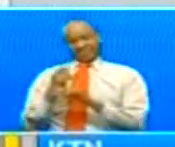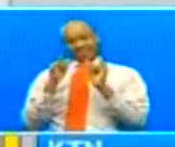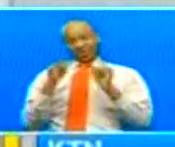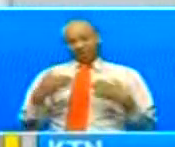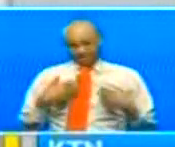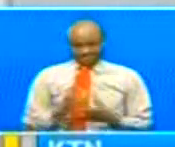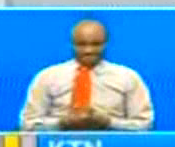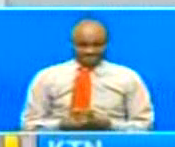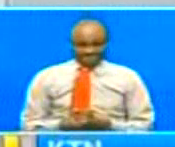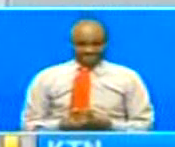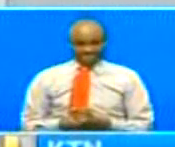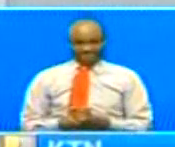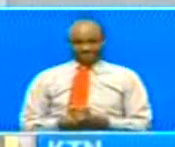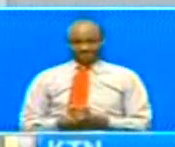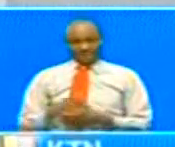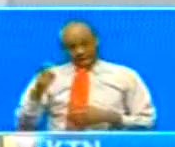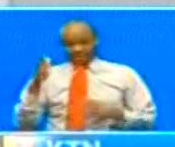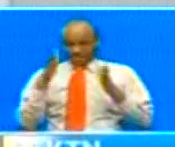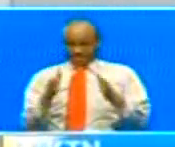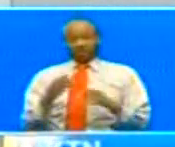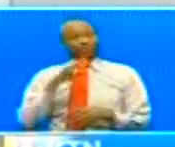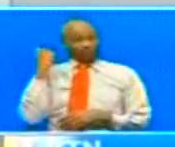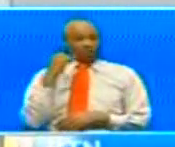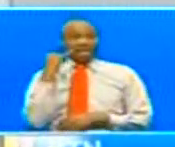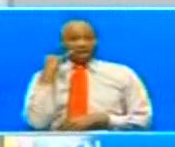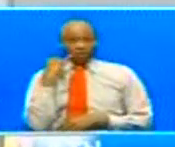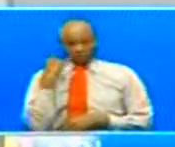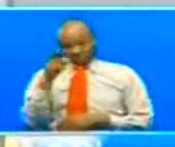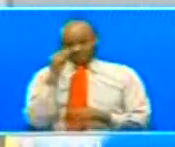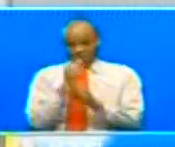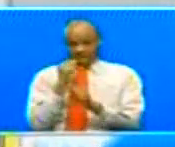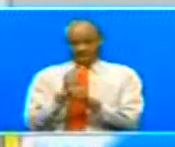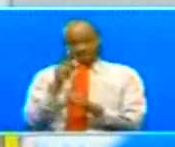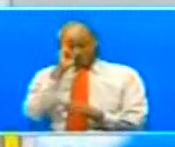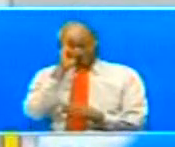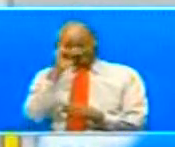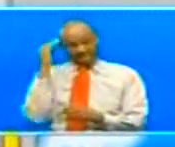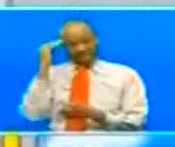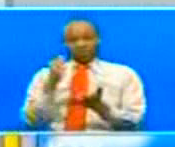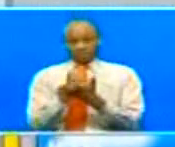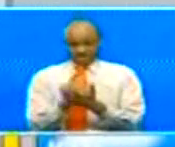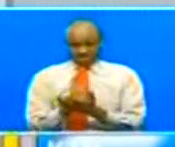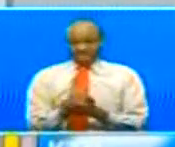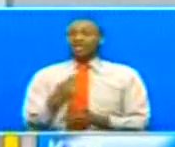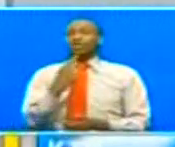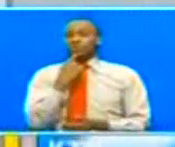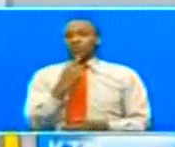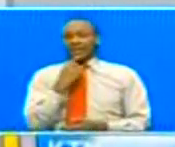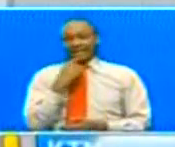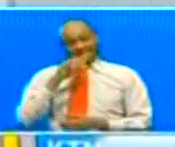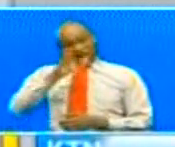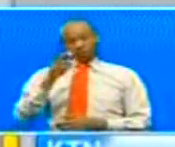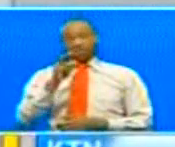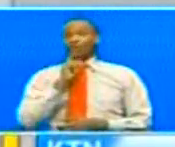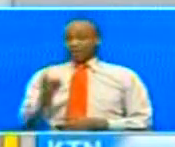Nakuru. John Mwoki was a Nakuru County Commander, will now work at police headquarters. The Turkana County Commander